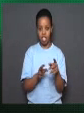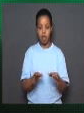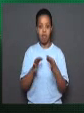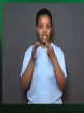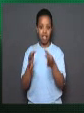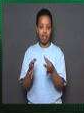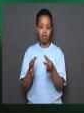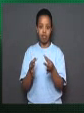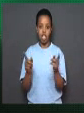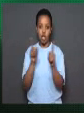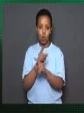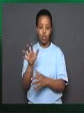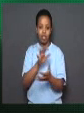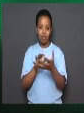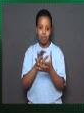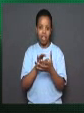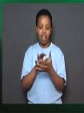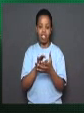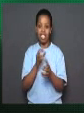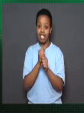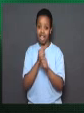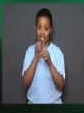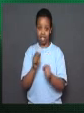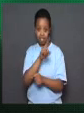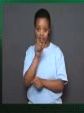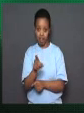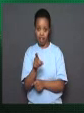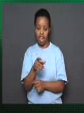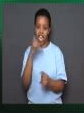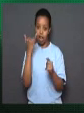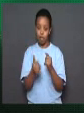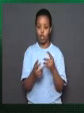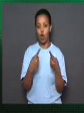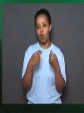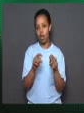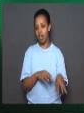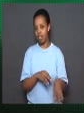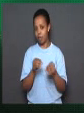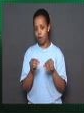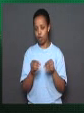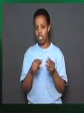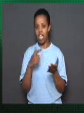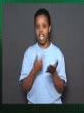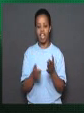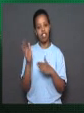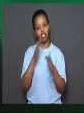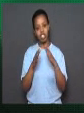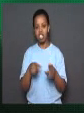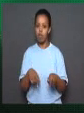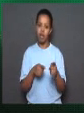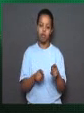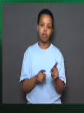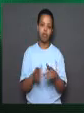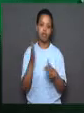crossbreeding somehow? For our last activity, try to solve the farmer's